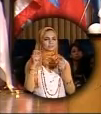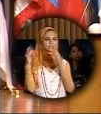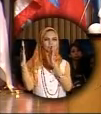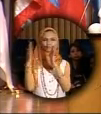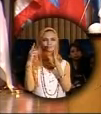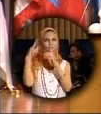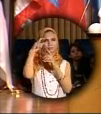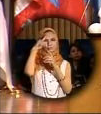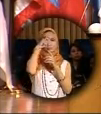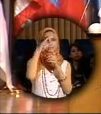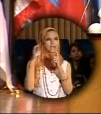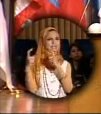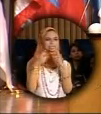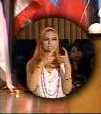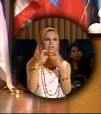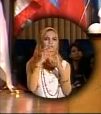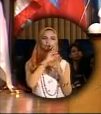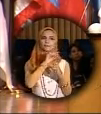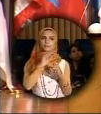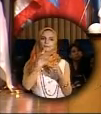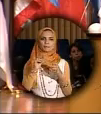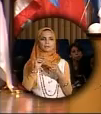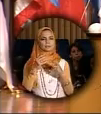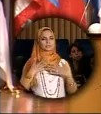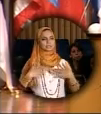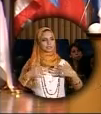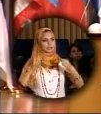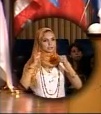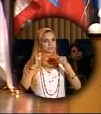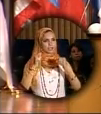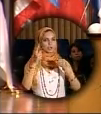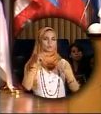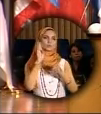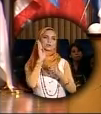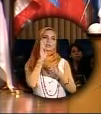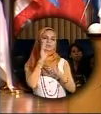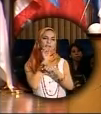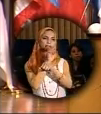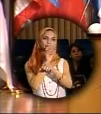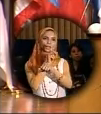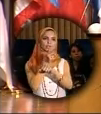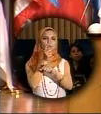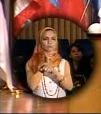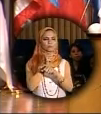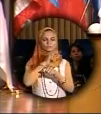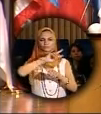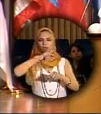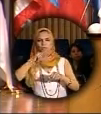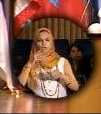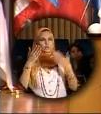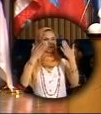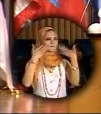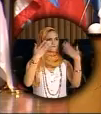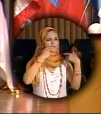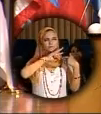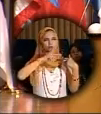closing the digital divide. Now we have climate change, we have food shortage and inflation. But we can also